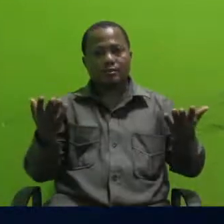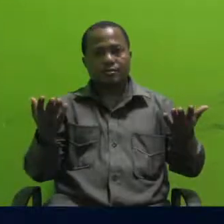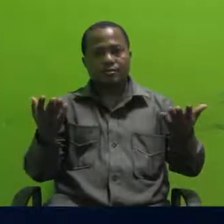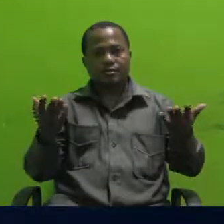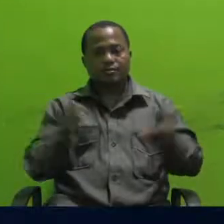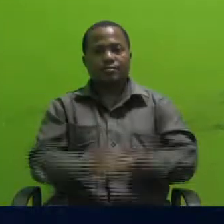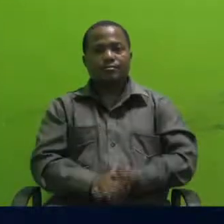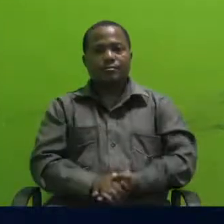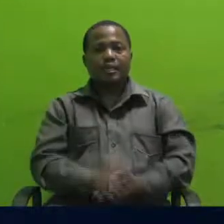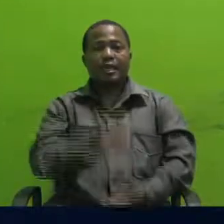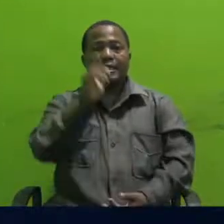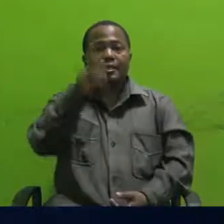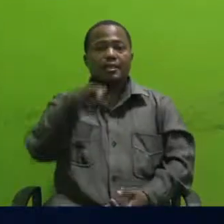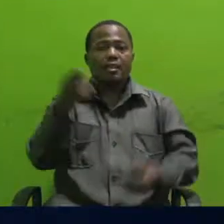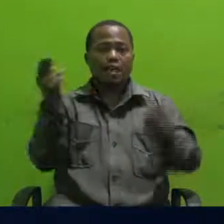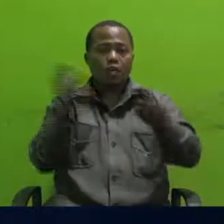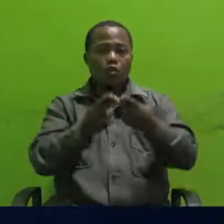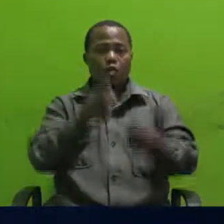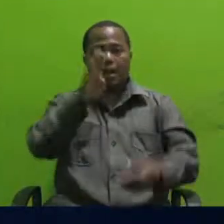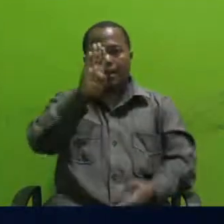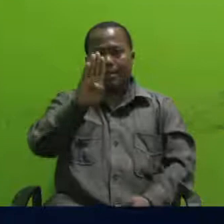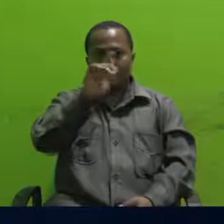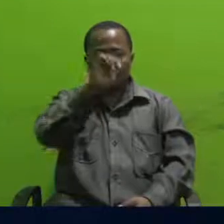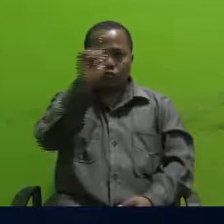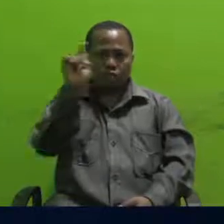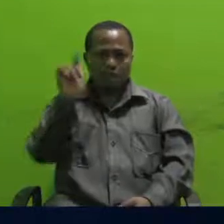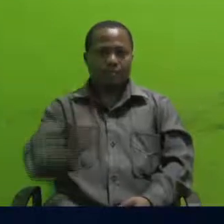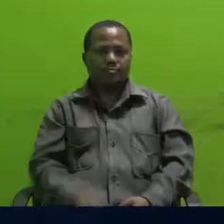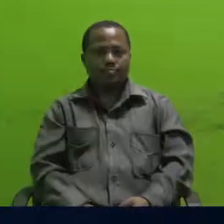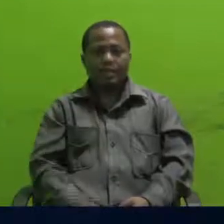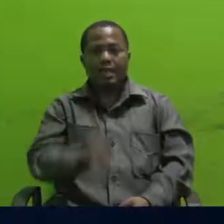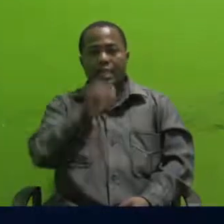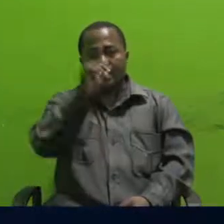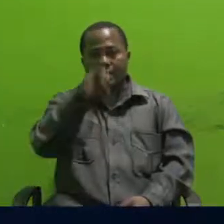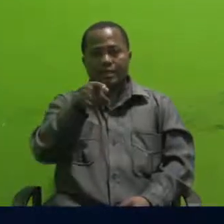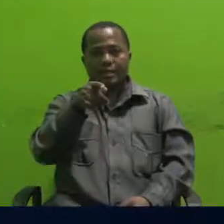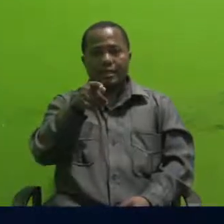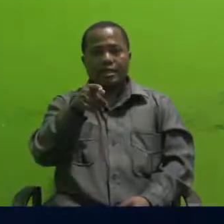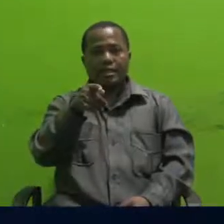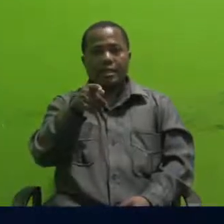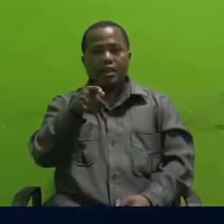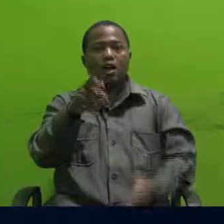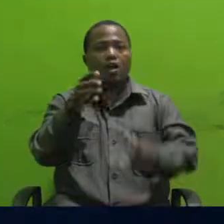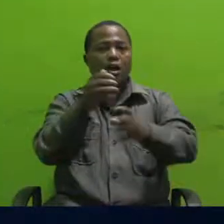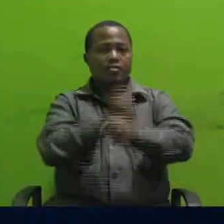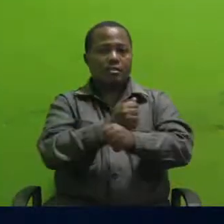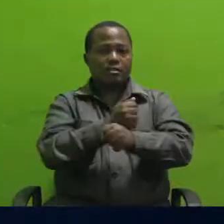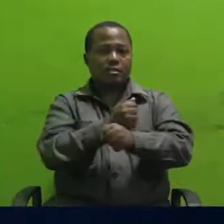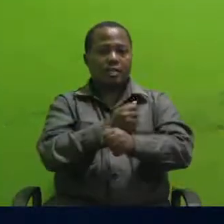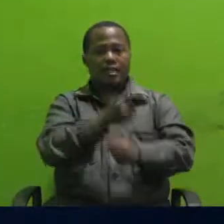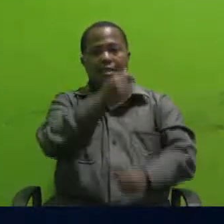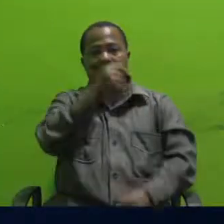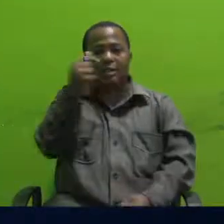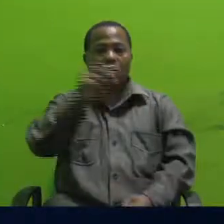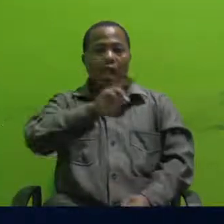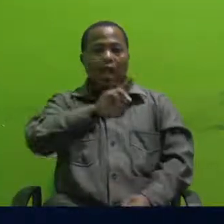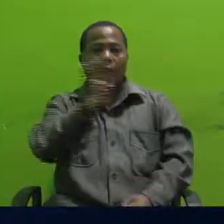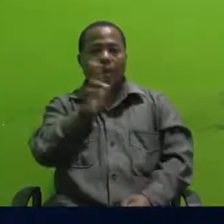what? Yes, it is equal to B square. And this is according to Pythagoras